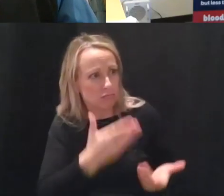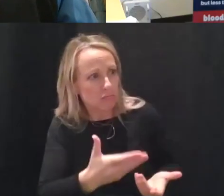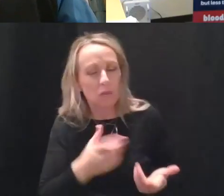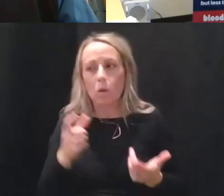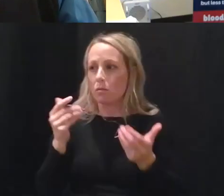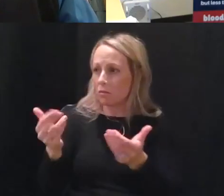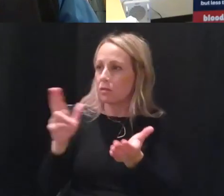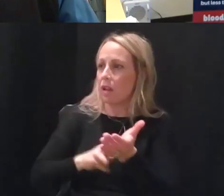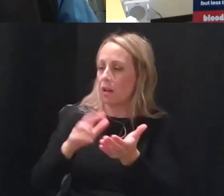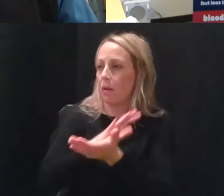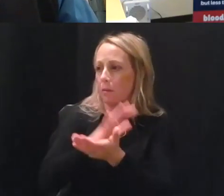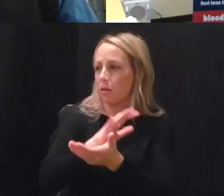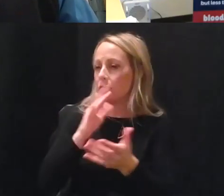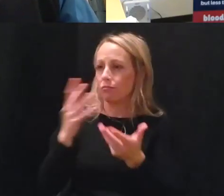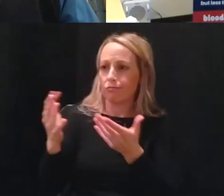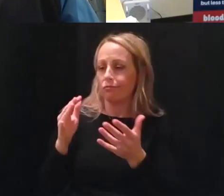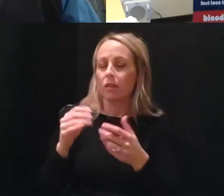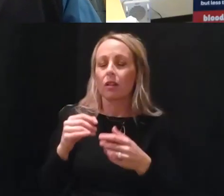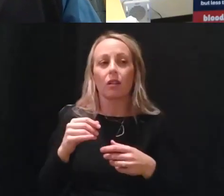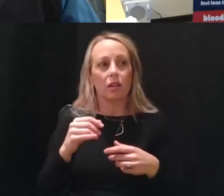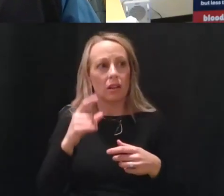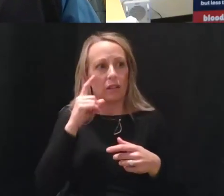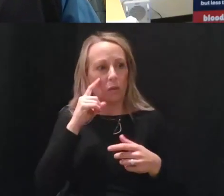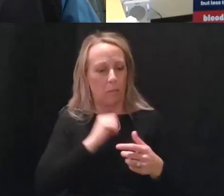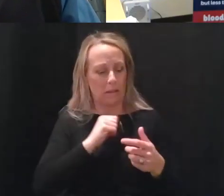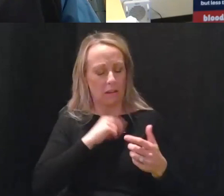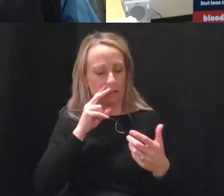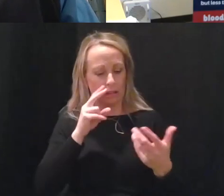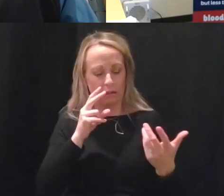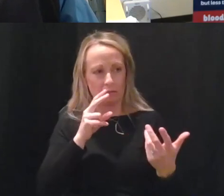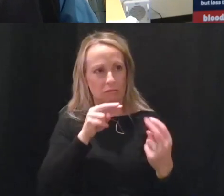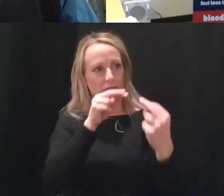it. And for me, I looked over at this doctor, and